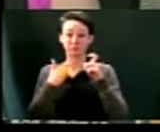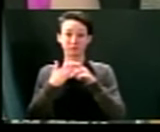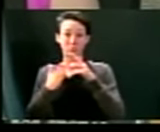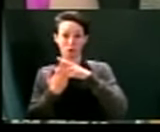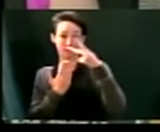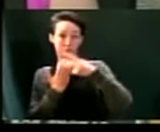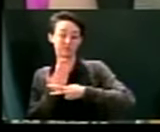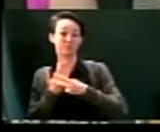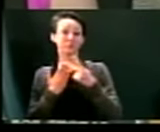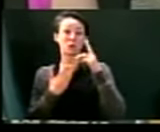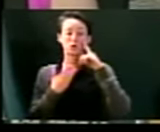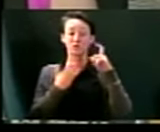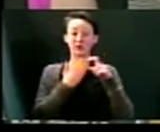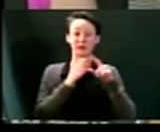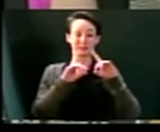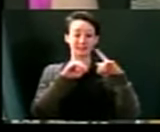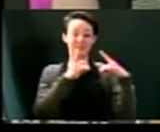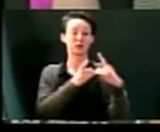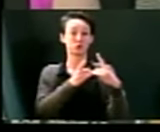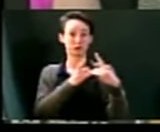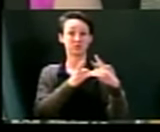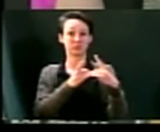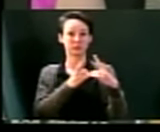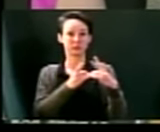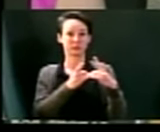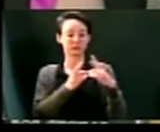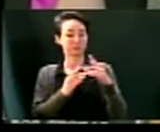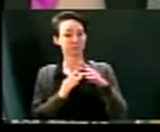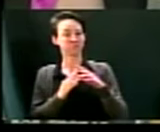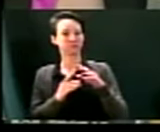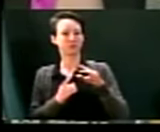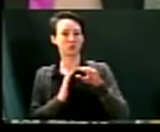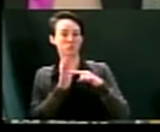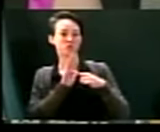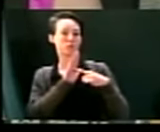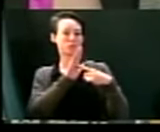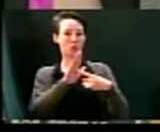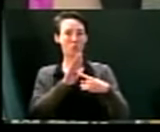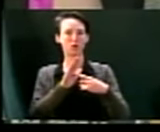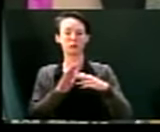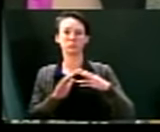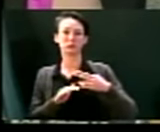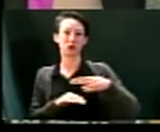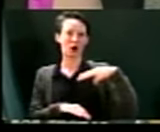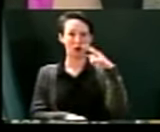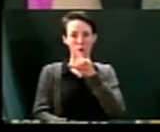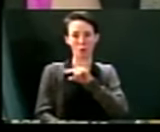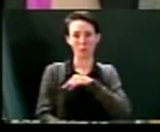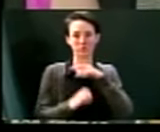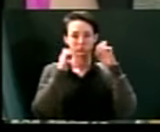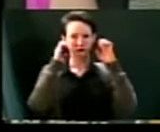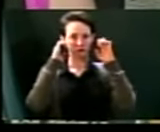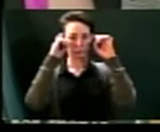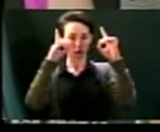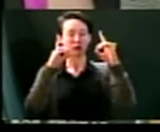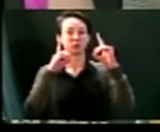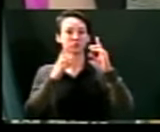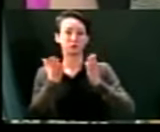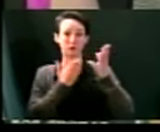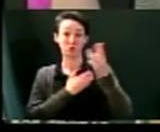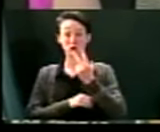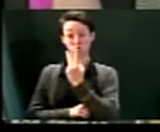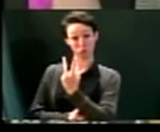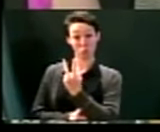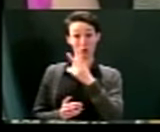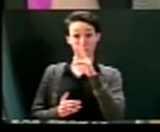recognize the efforts of districts who exemplify high-quality alternative education services. Two of our Knox County schools